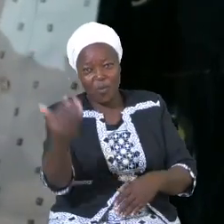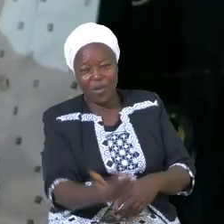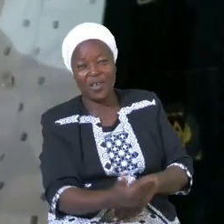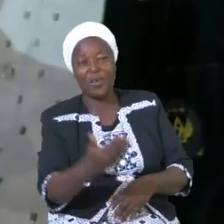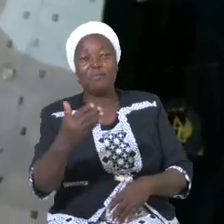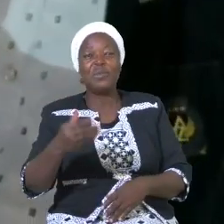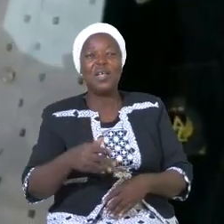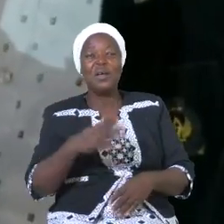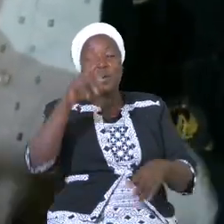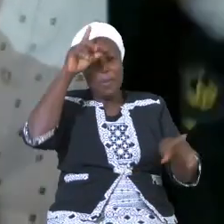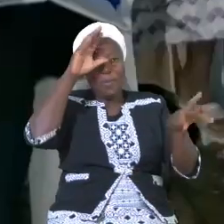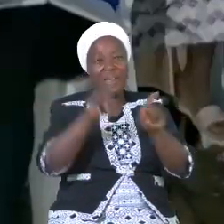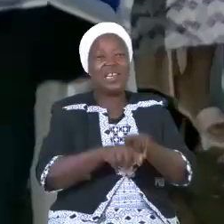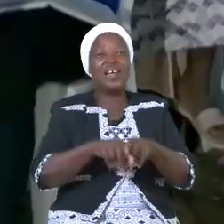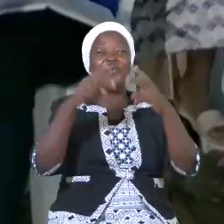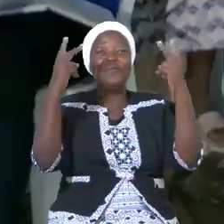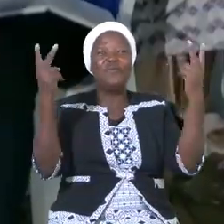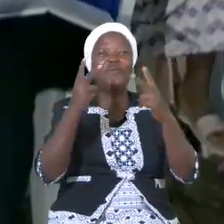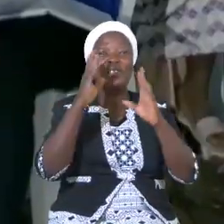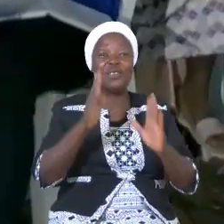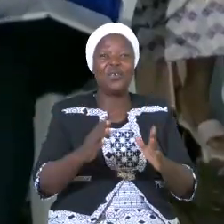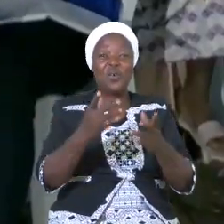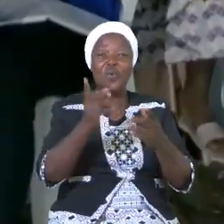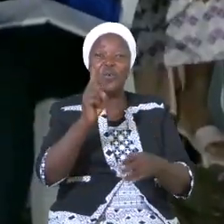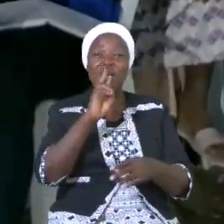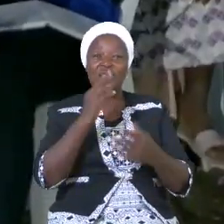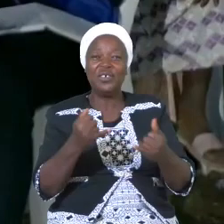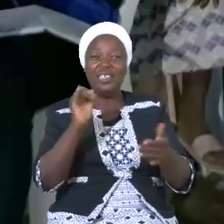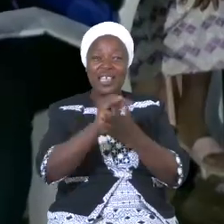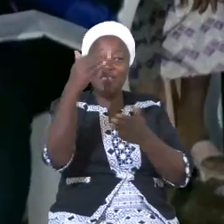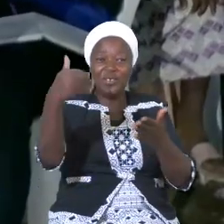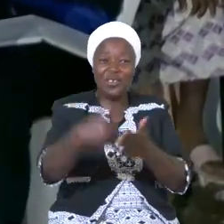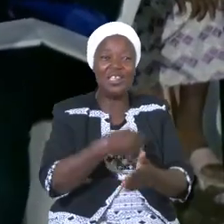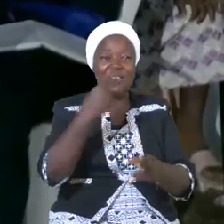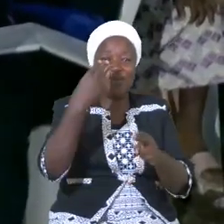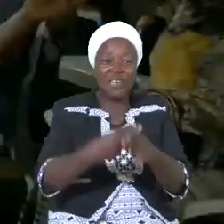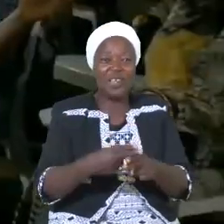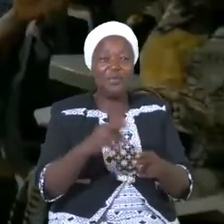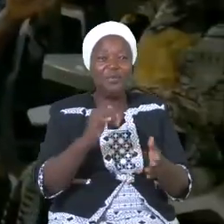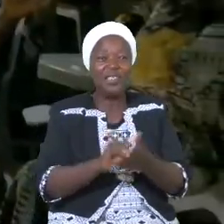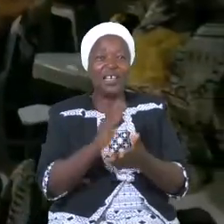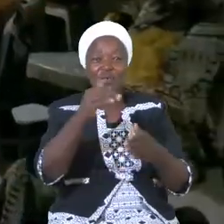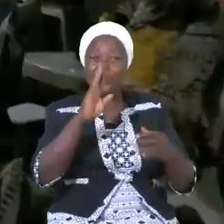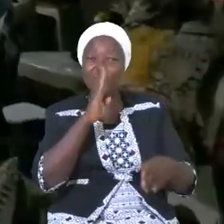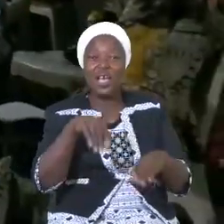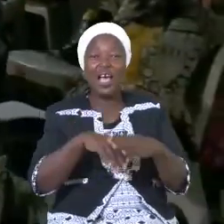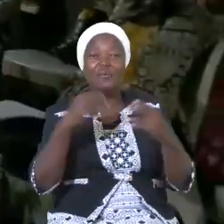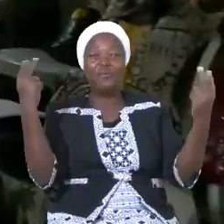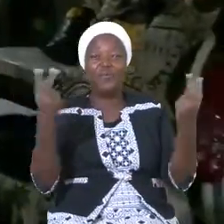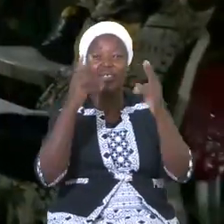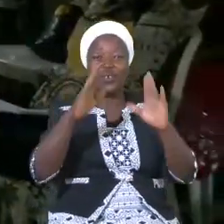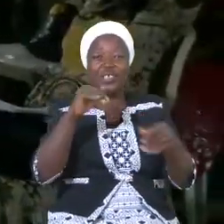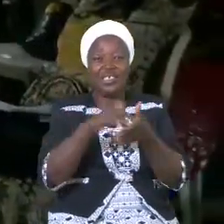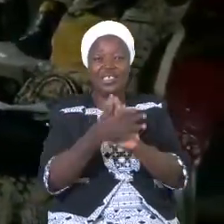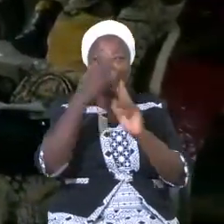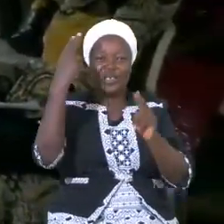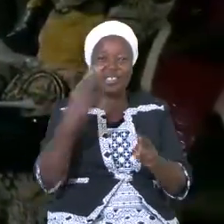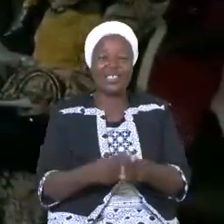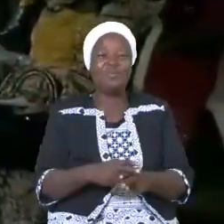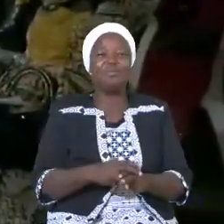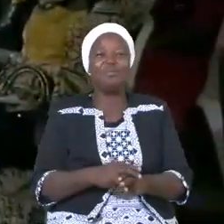you that's your new name you'll be a victor in jesus name